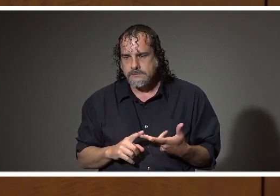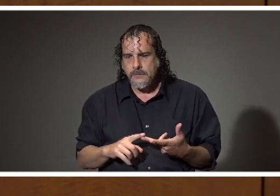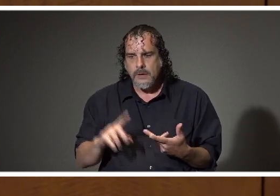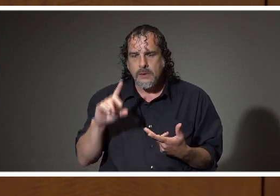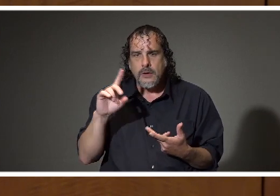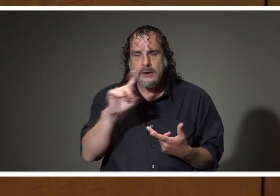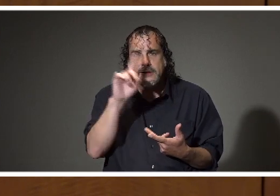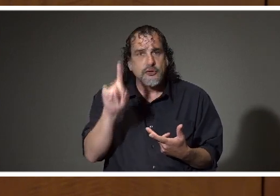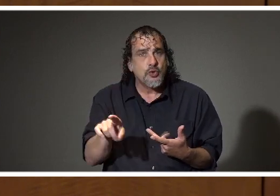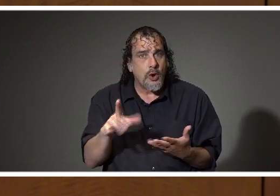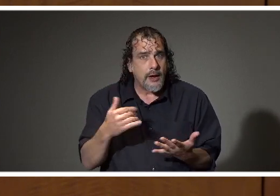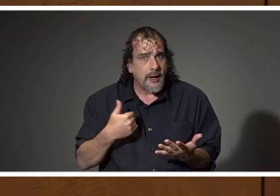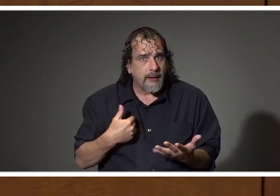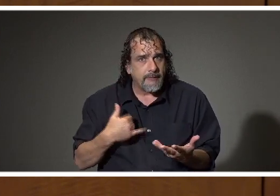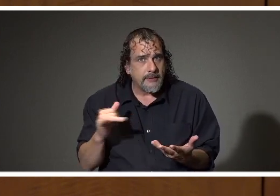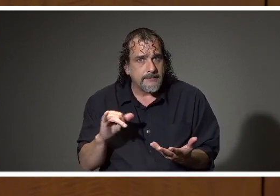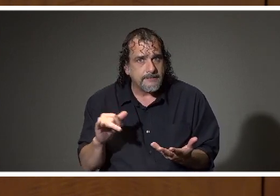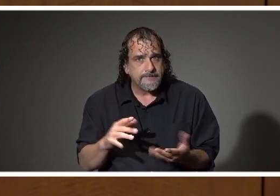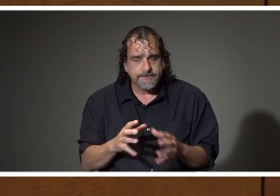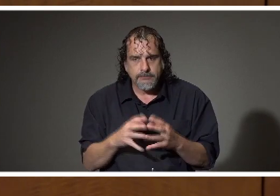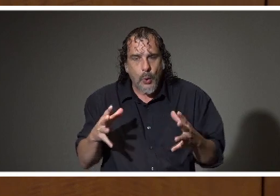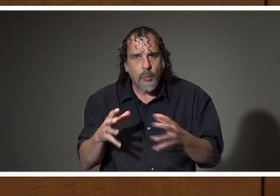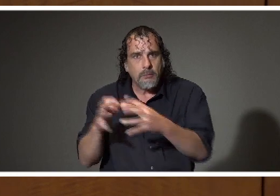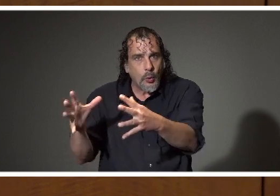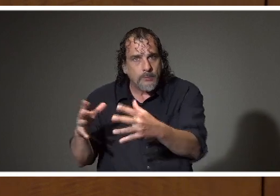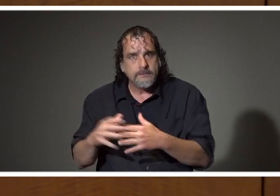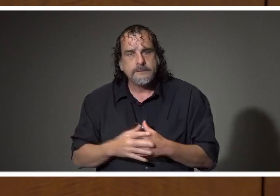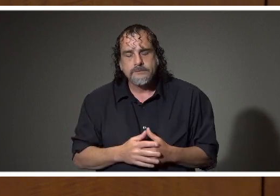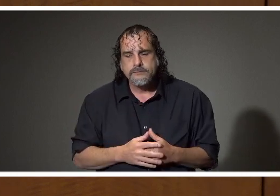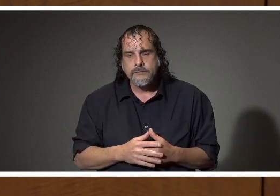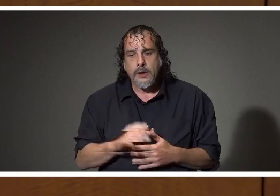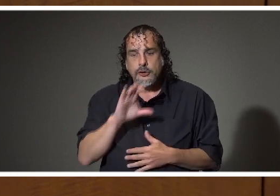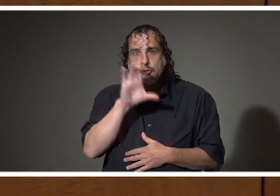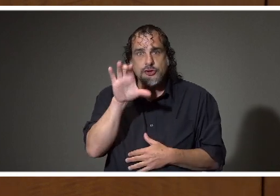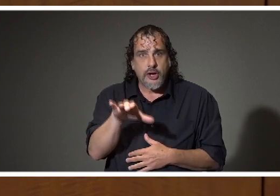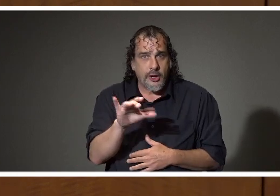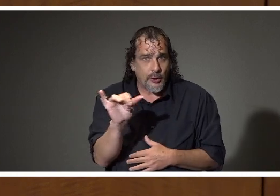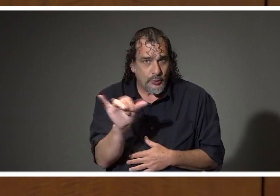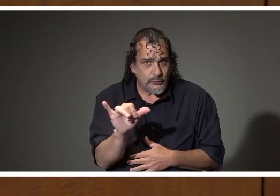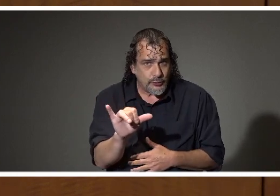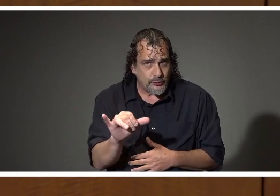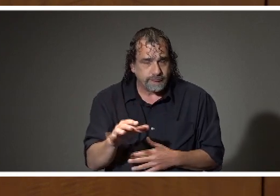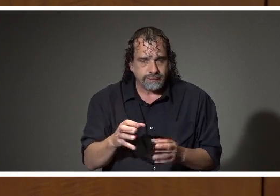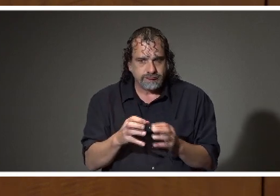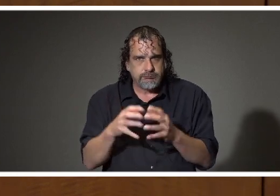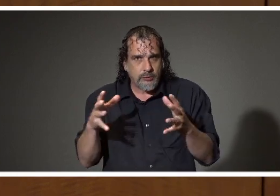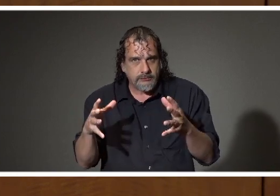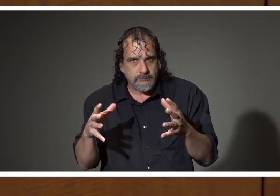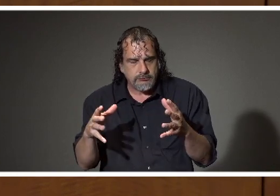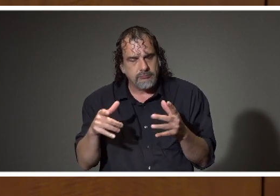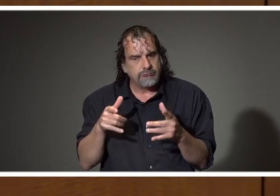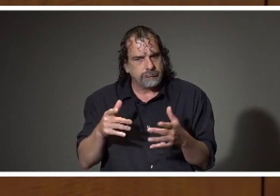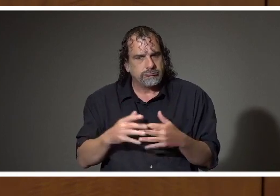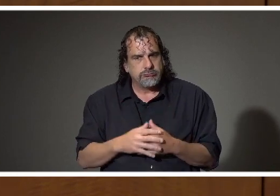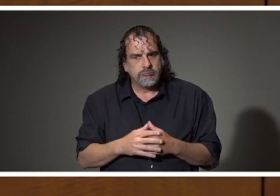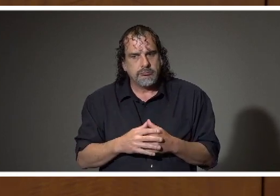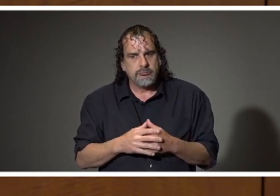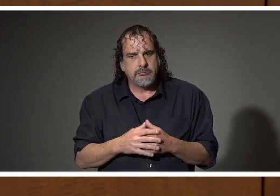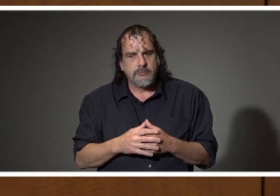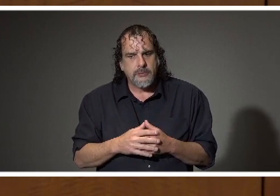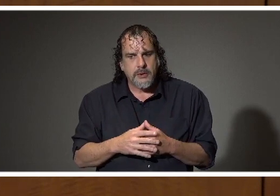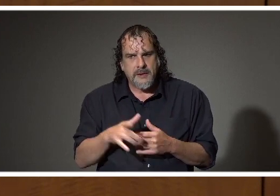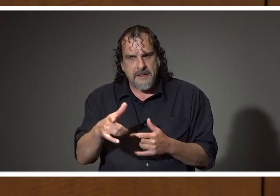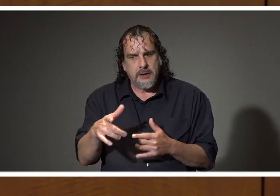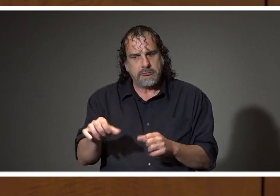Detroit metropolitan area, and then to a certain extent the Chicago metropolitan area as well. Those are certainly have